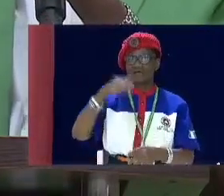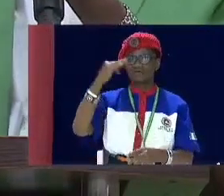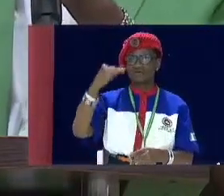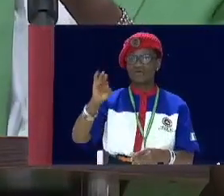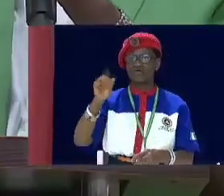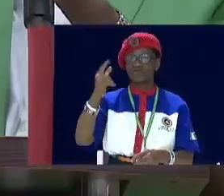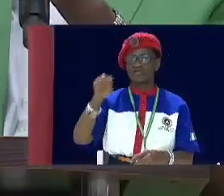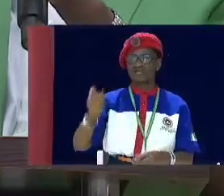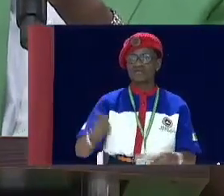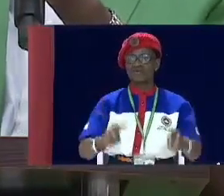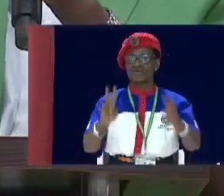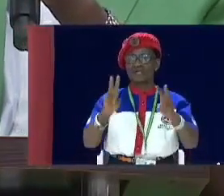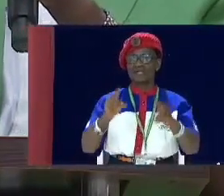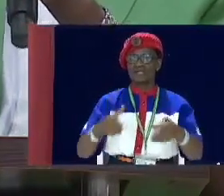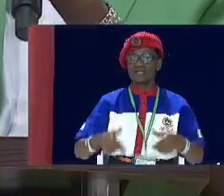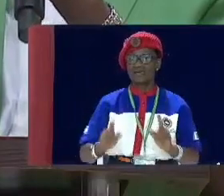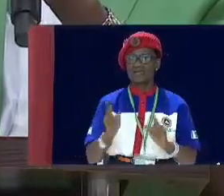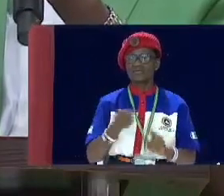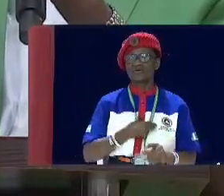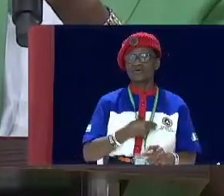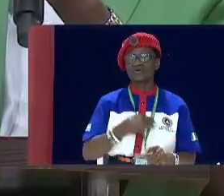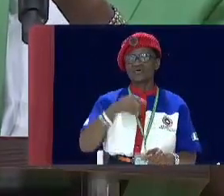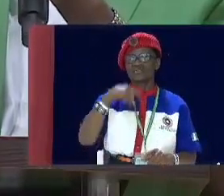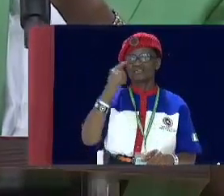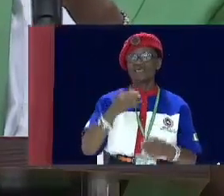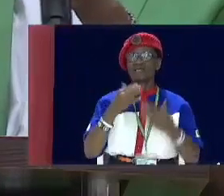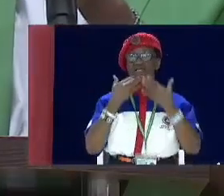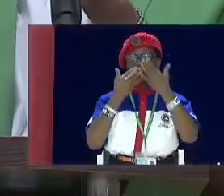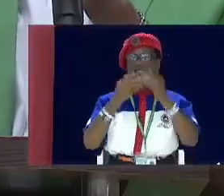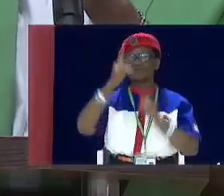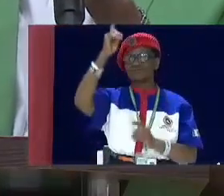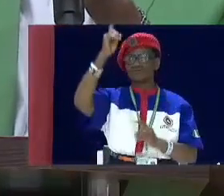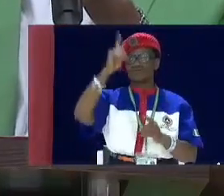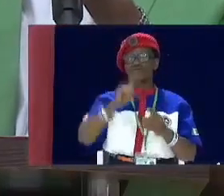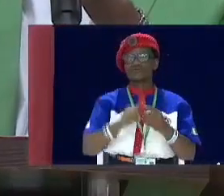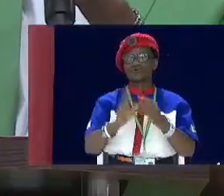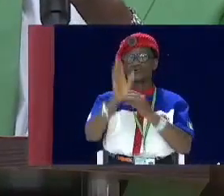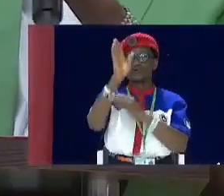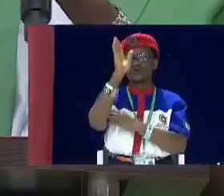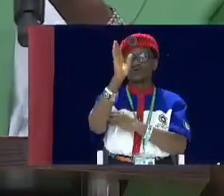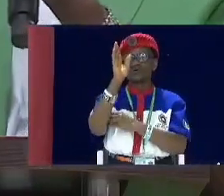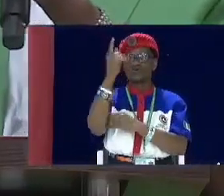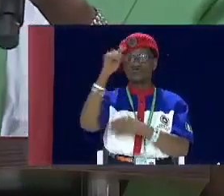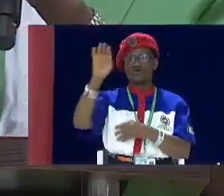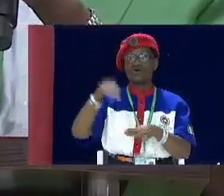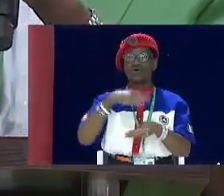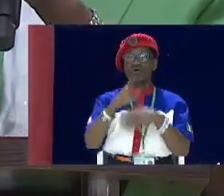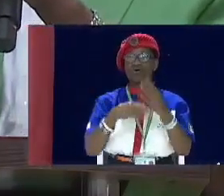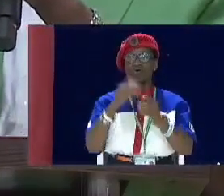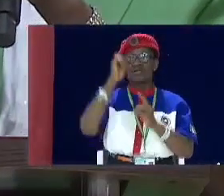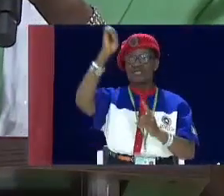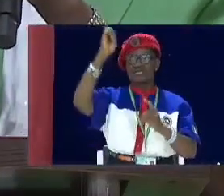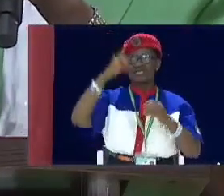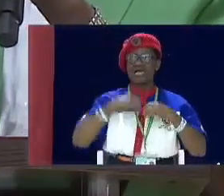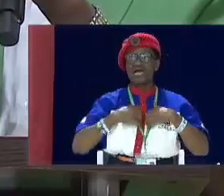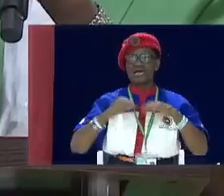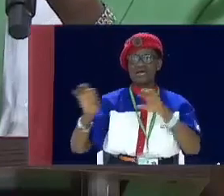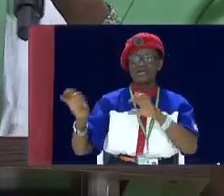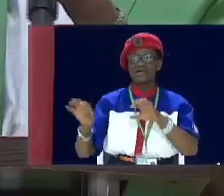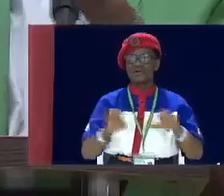Let's say thank you to God for all he has done since the beginning of the convention of